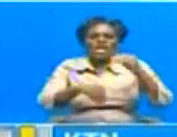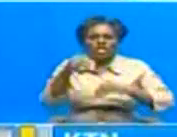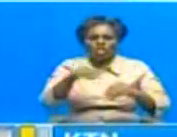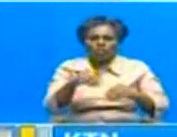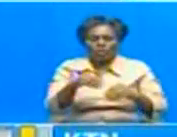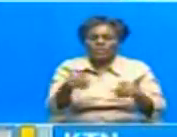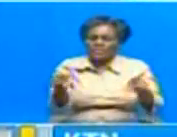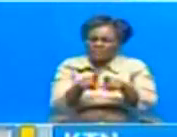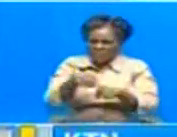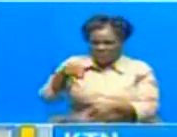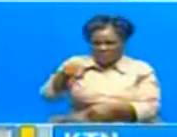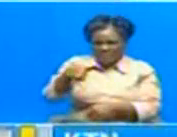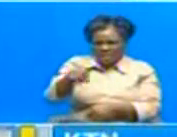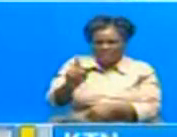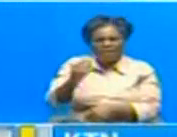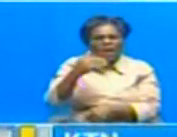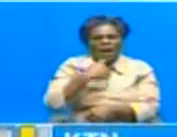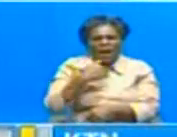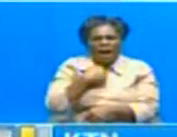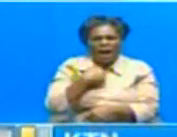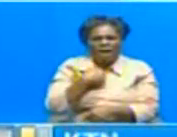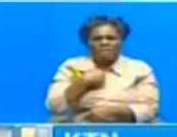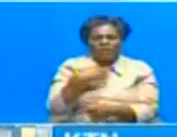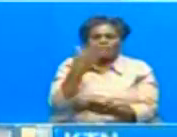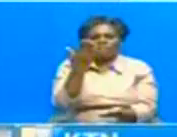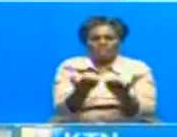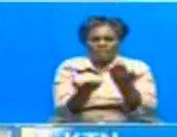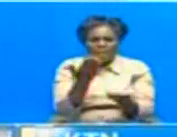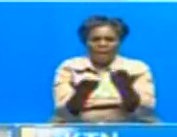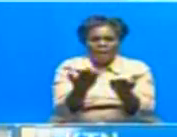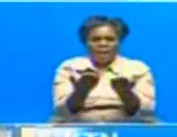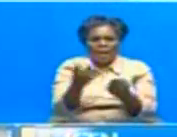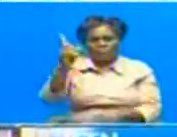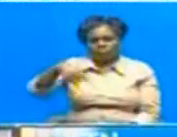where, according to him, there would be no guarantee of a fair outcome. Take a look.